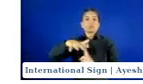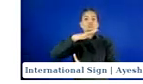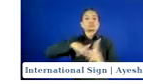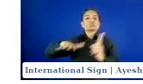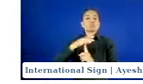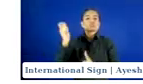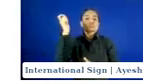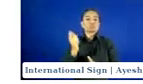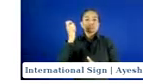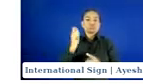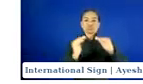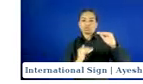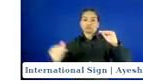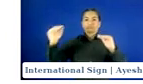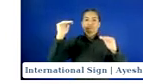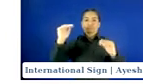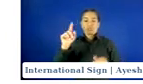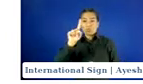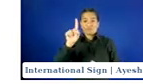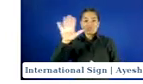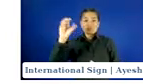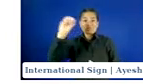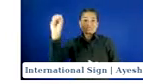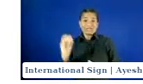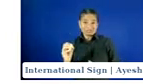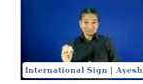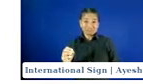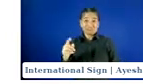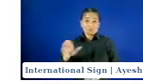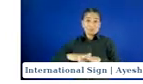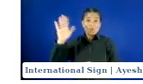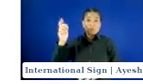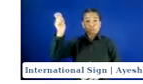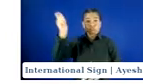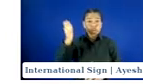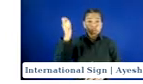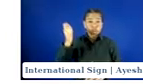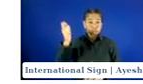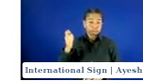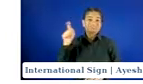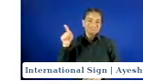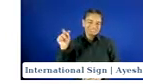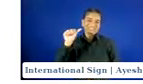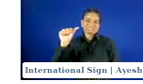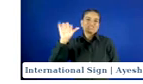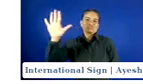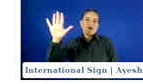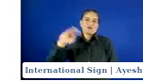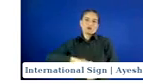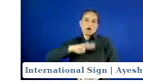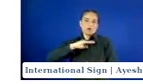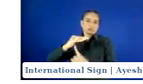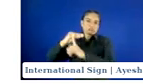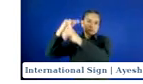65 plus receive social insurance pensions compared to